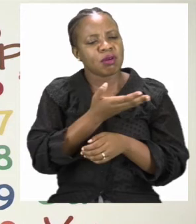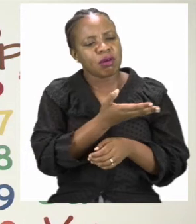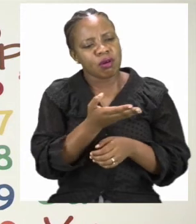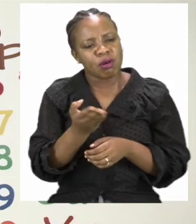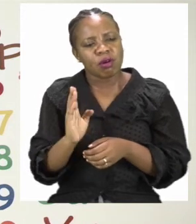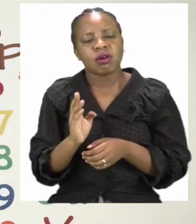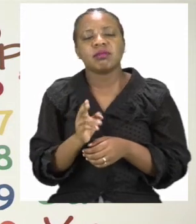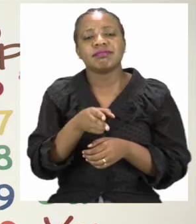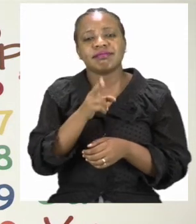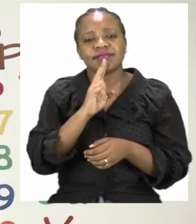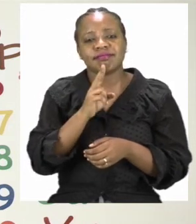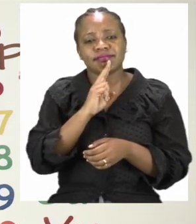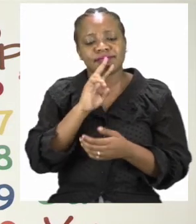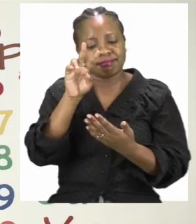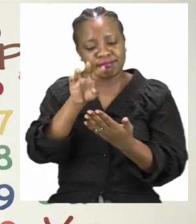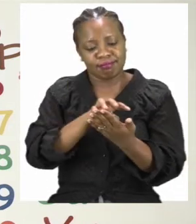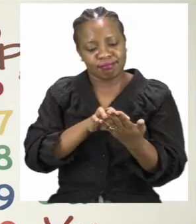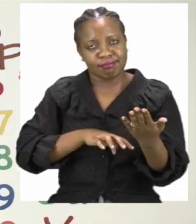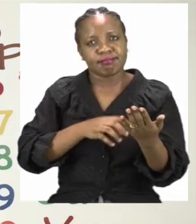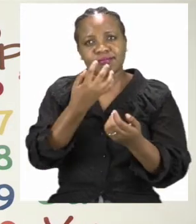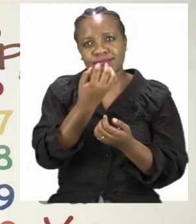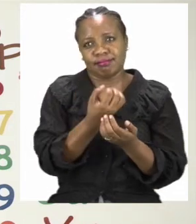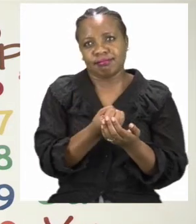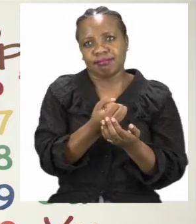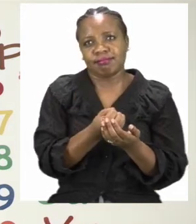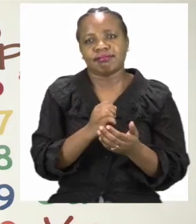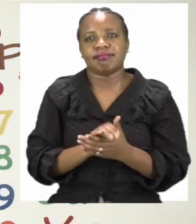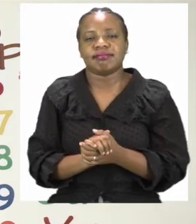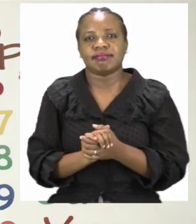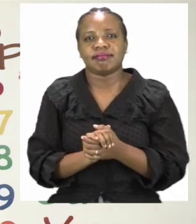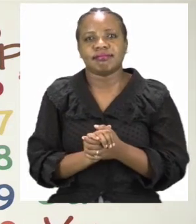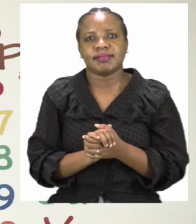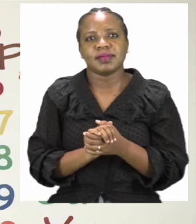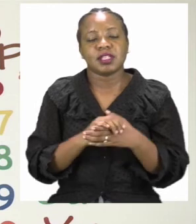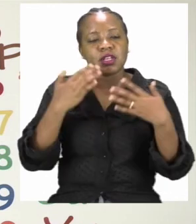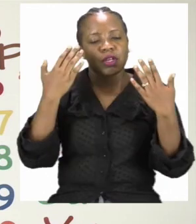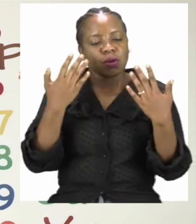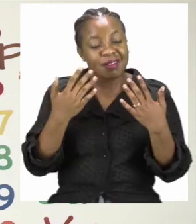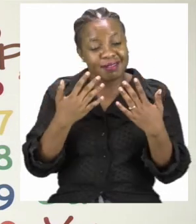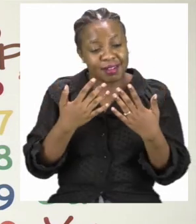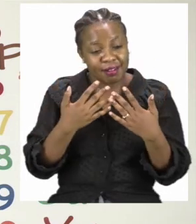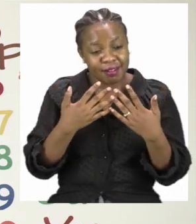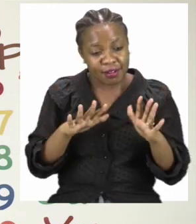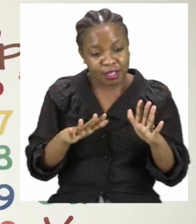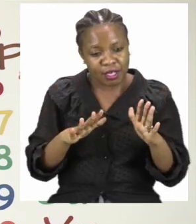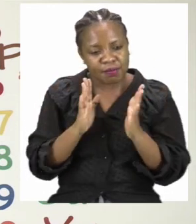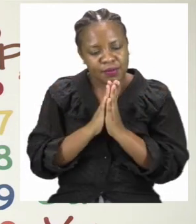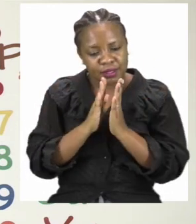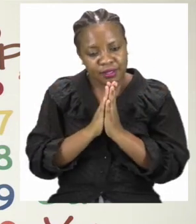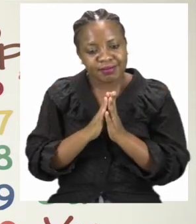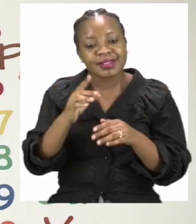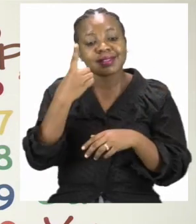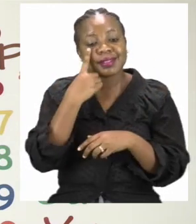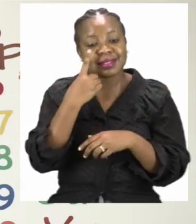passage. When you are done, boys and girls, I'd like you to please check your work. And how do you do